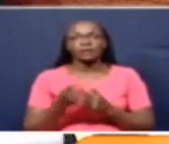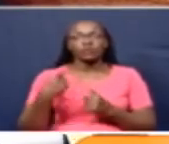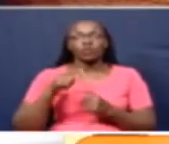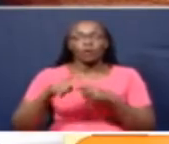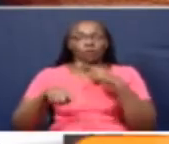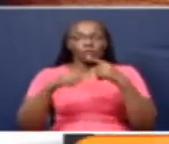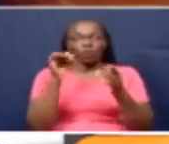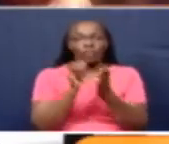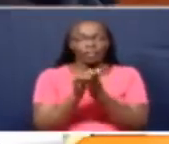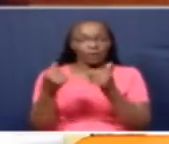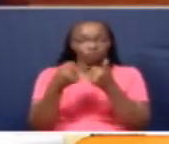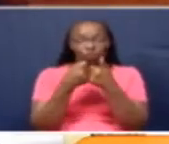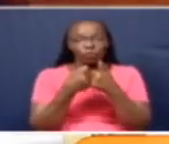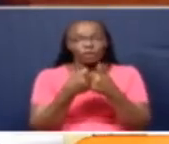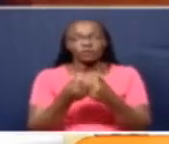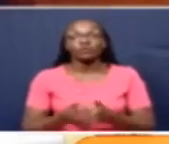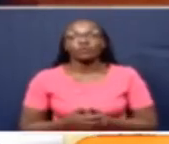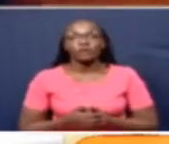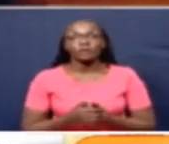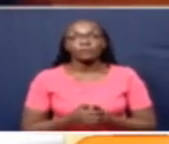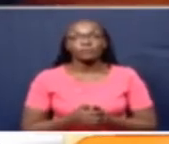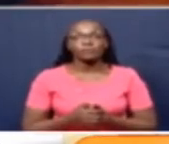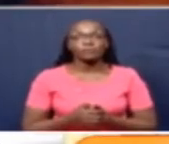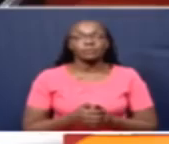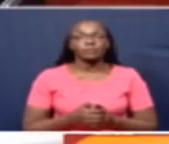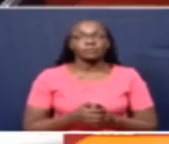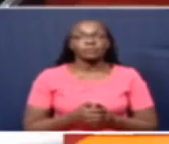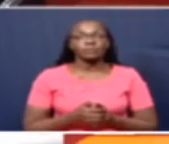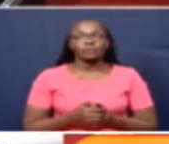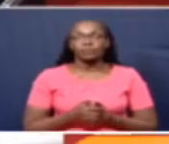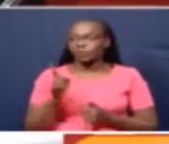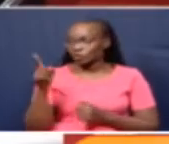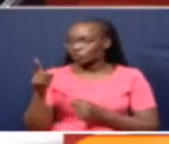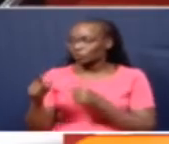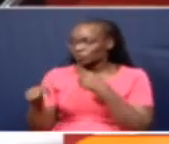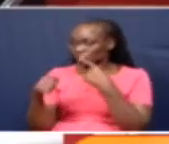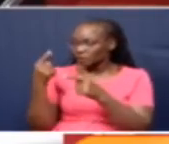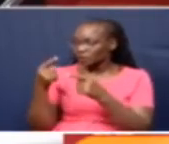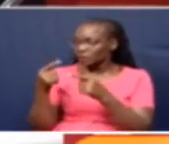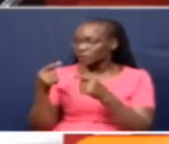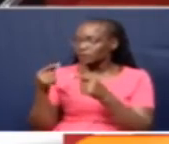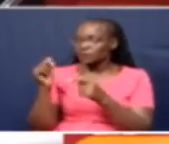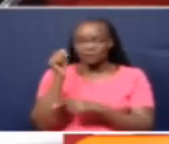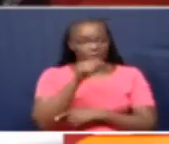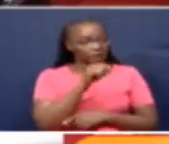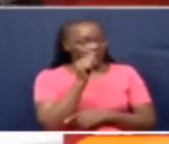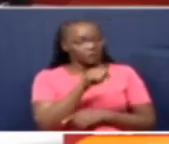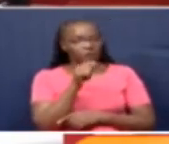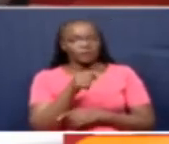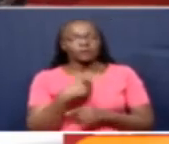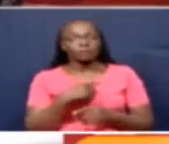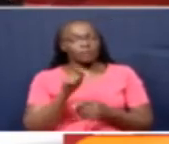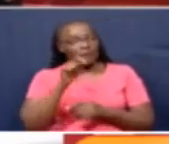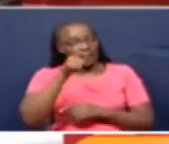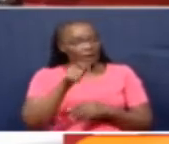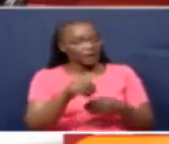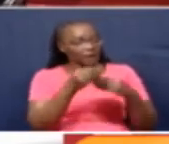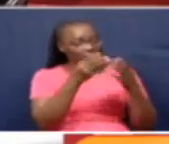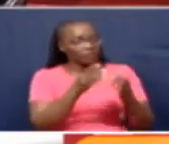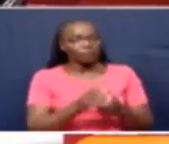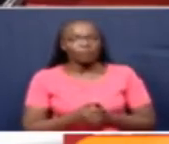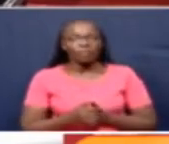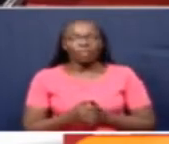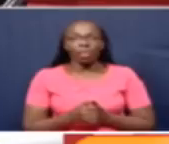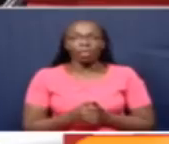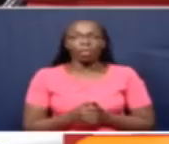you that. I don't even got up on the... You're practicing backstage? Yeah, no, I'm giving him your key. The key. The guy said, hey, there